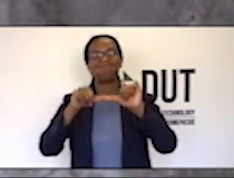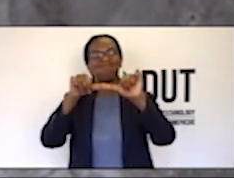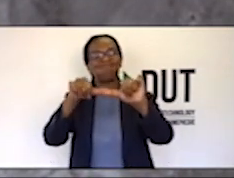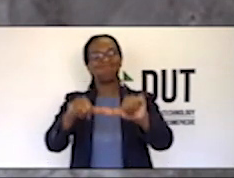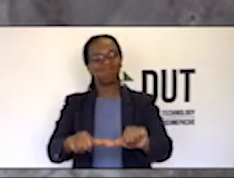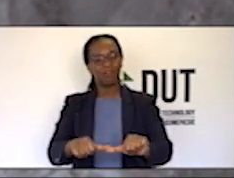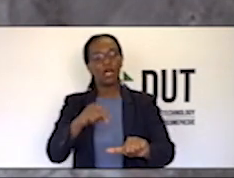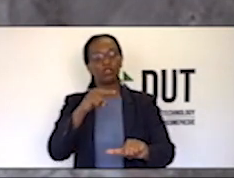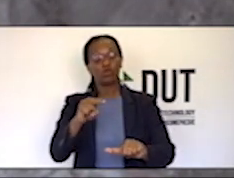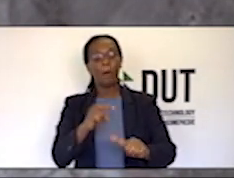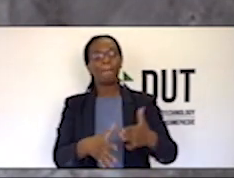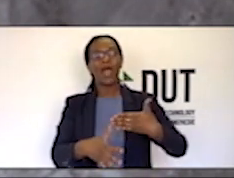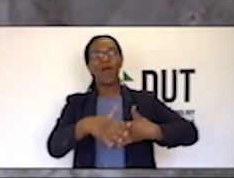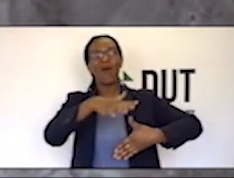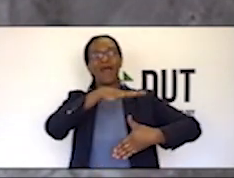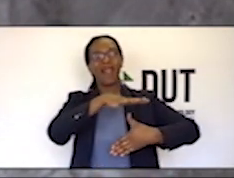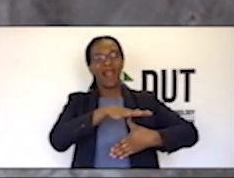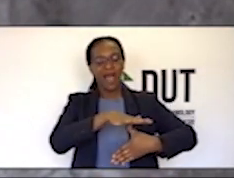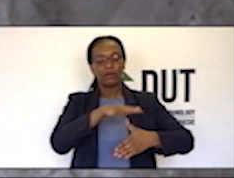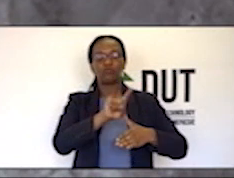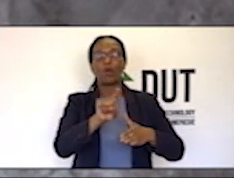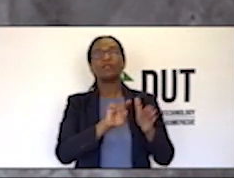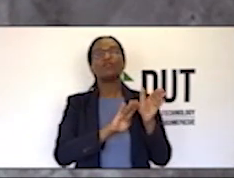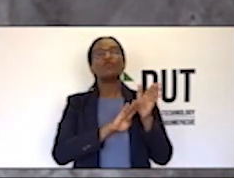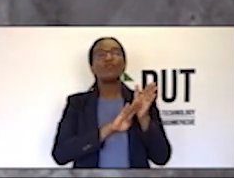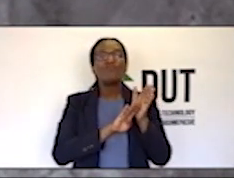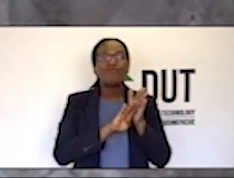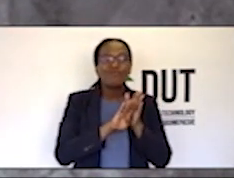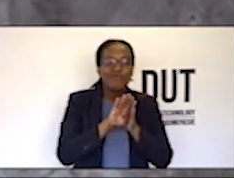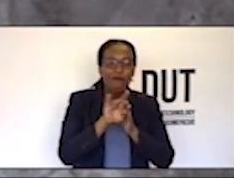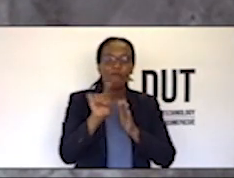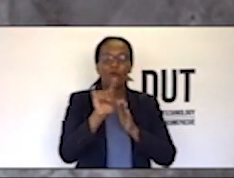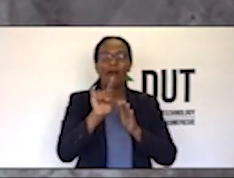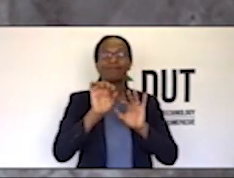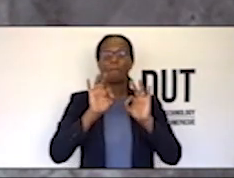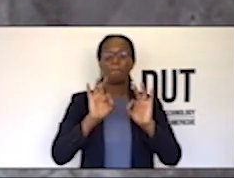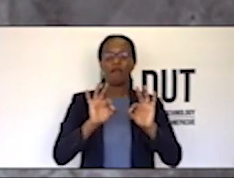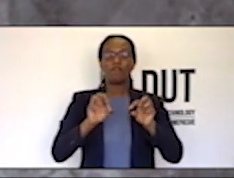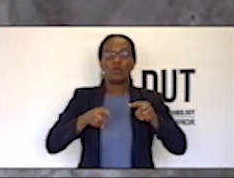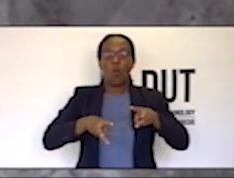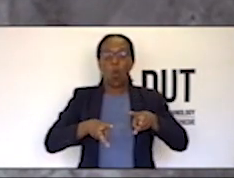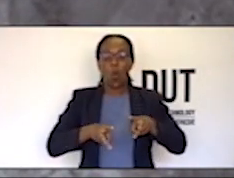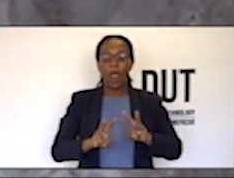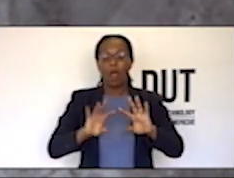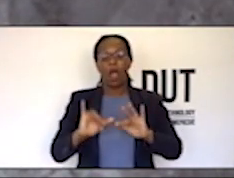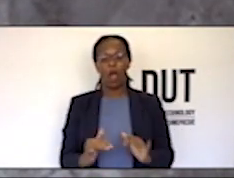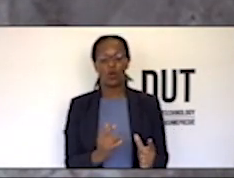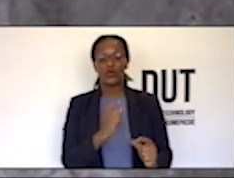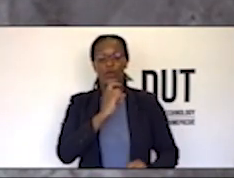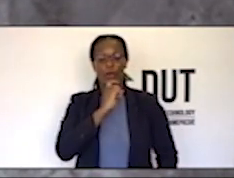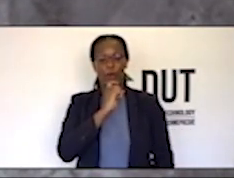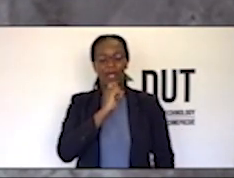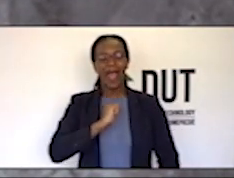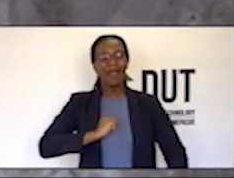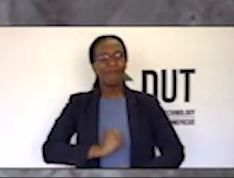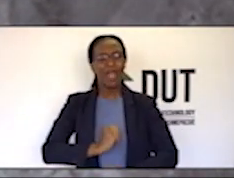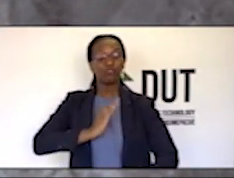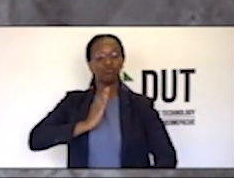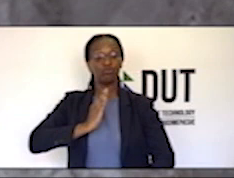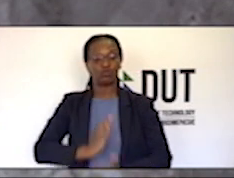and periodically improve its efficacy of the interventions and